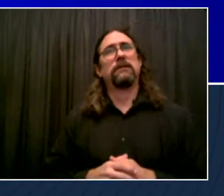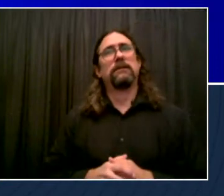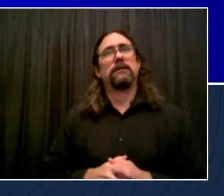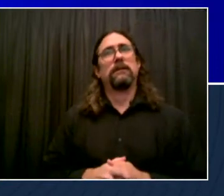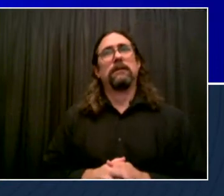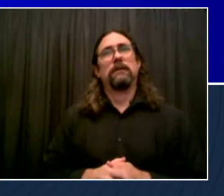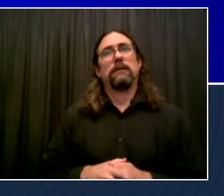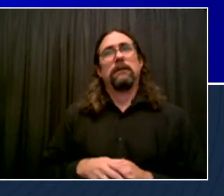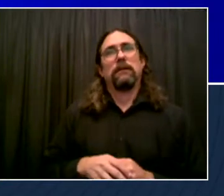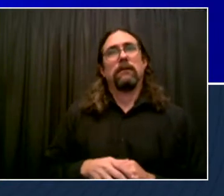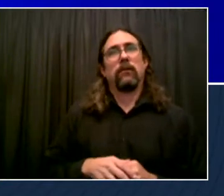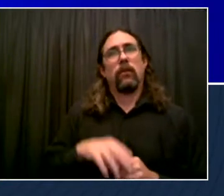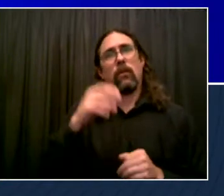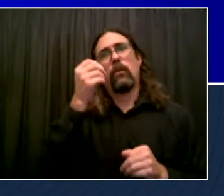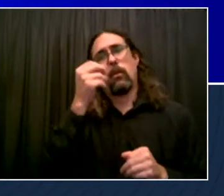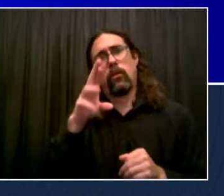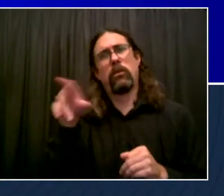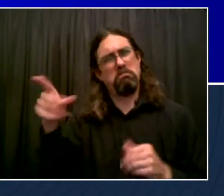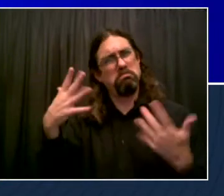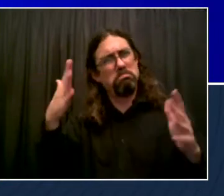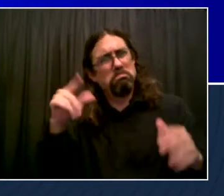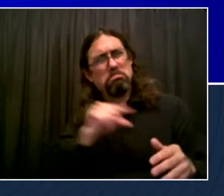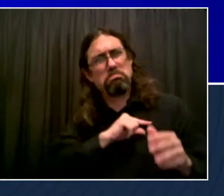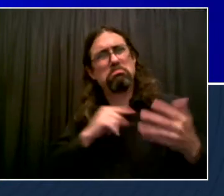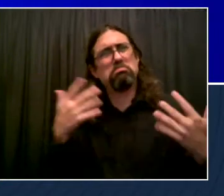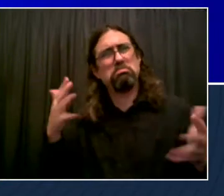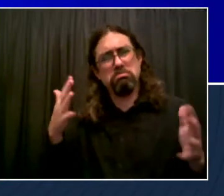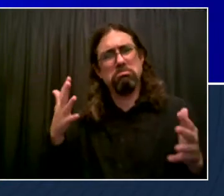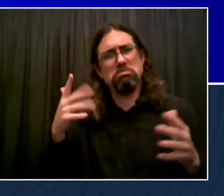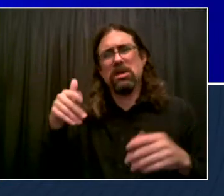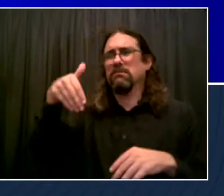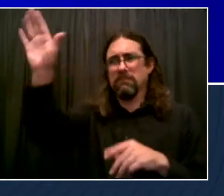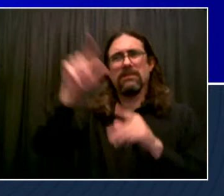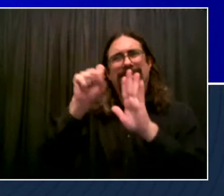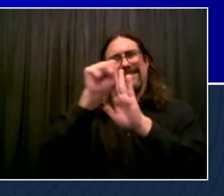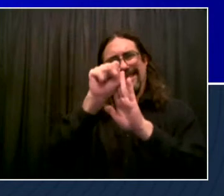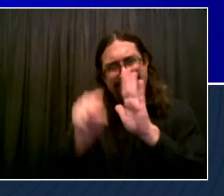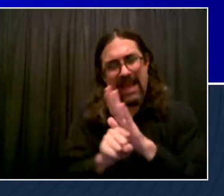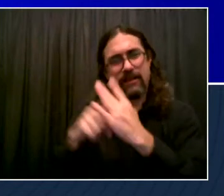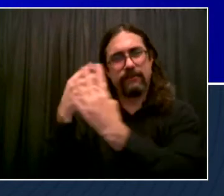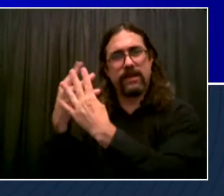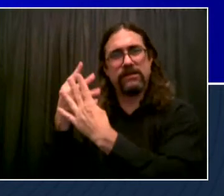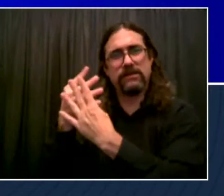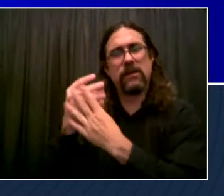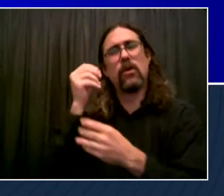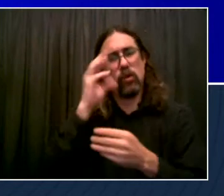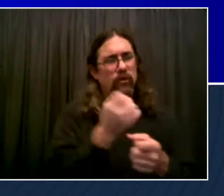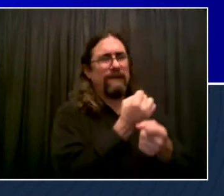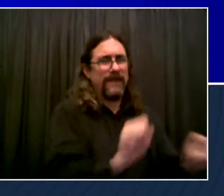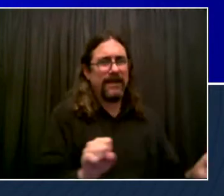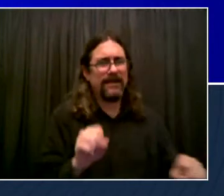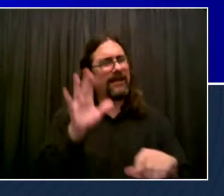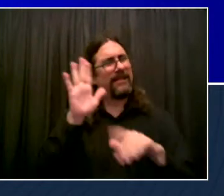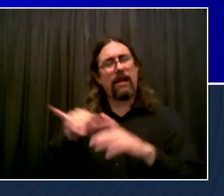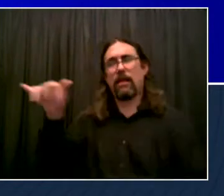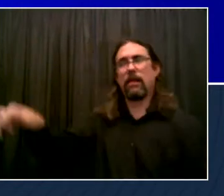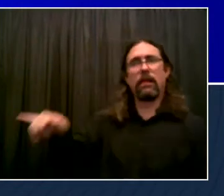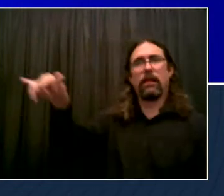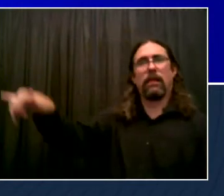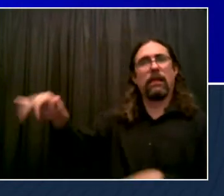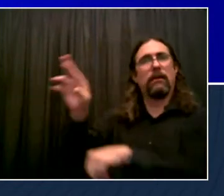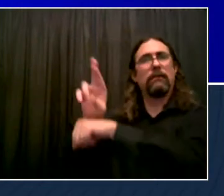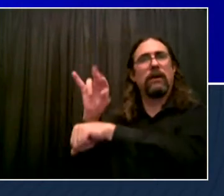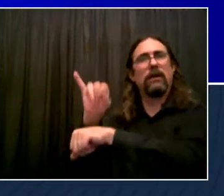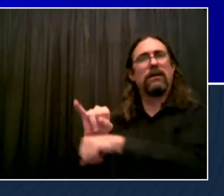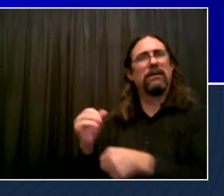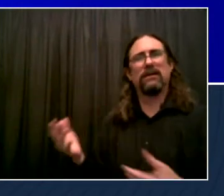backlog cases, because this is one of the fundamental problems underlying all the other problems. So a lot being done, a lot more will be done in